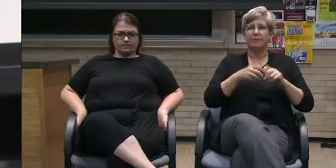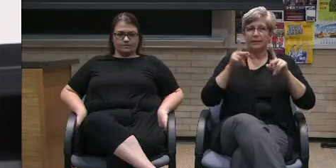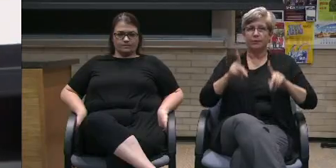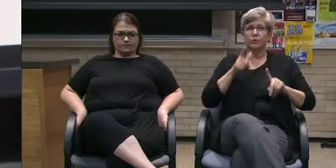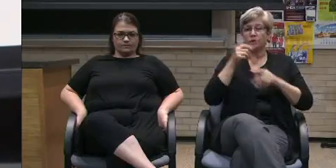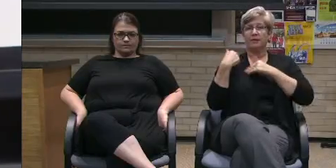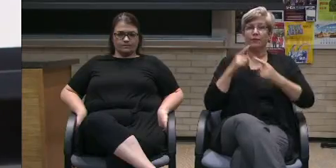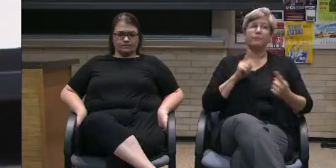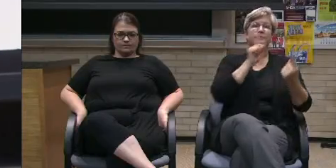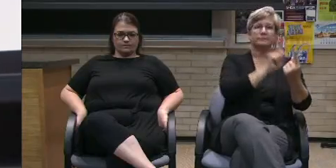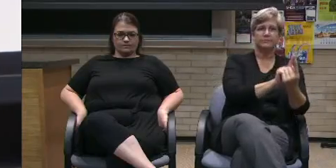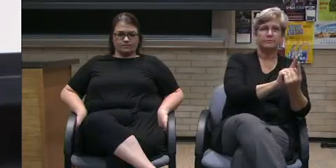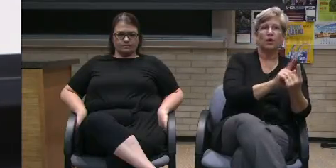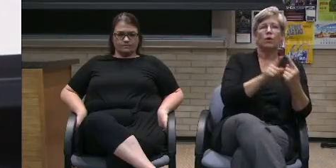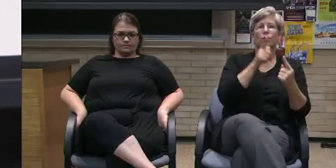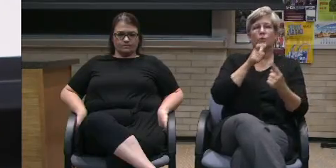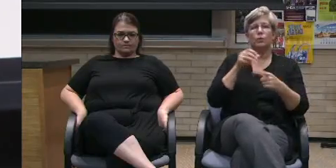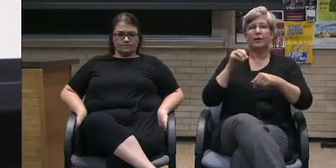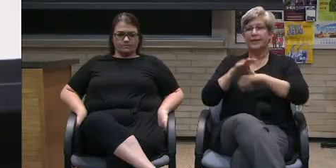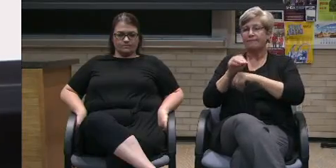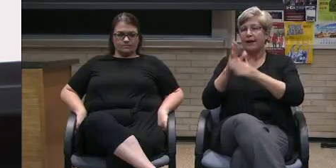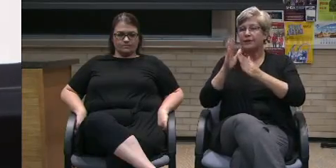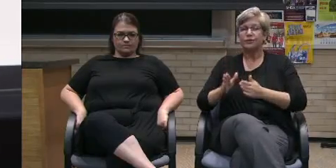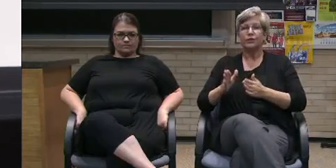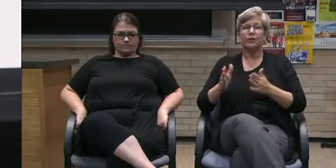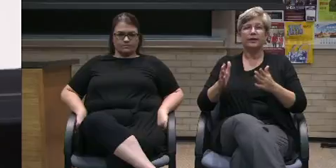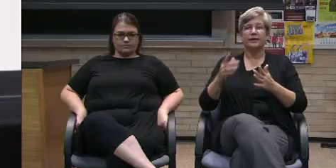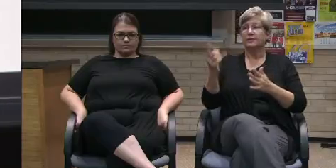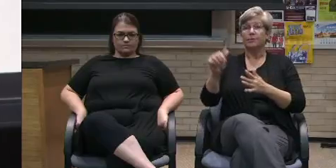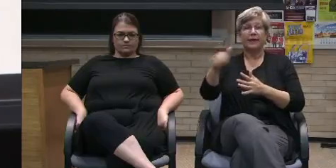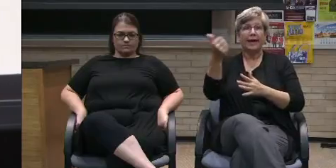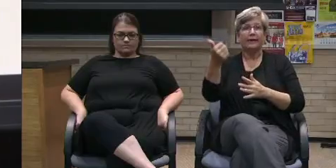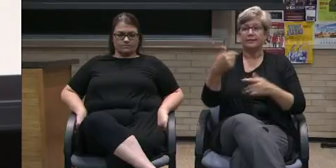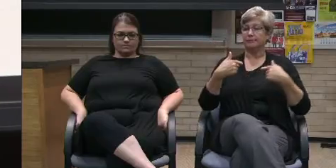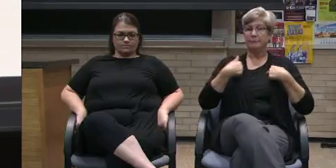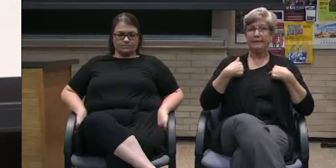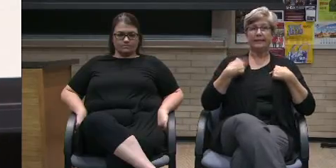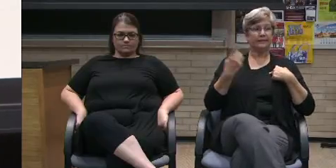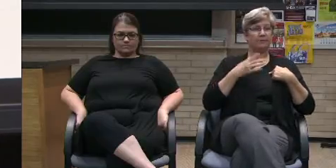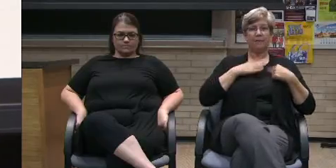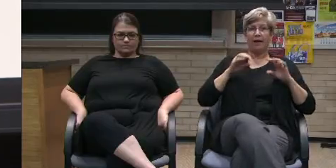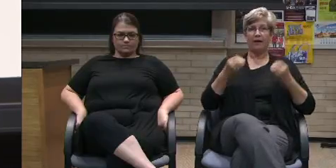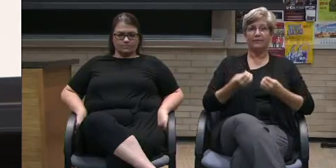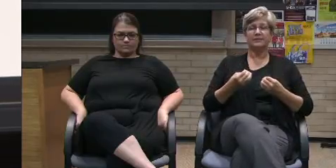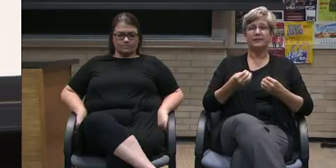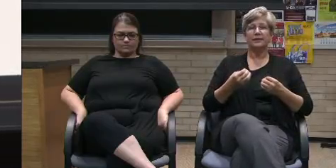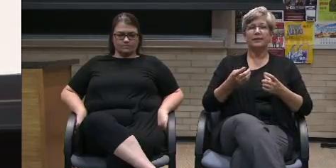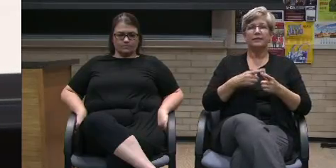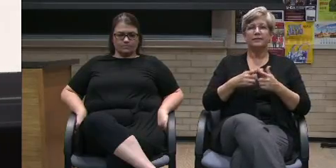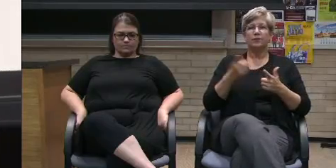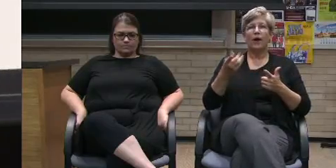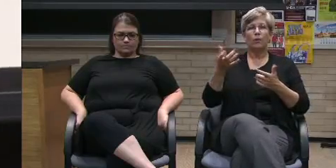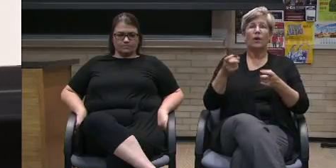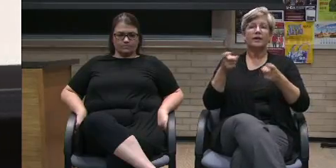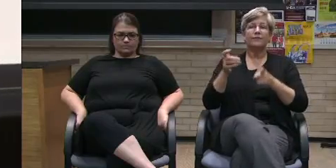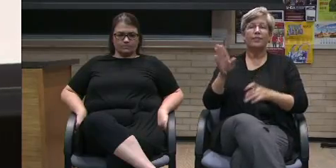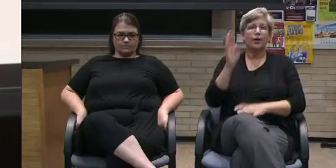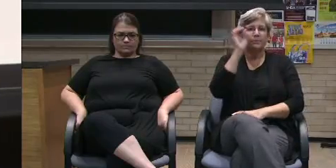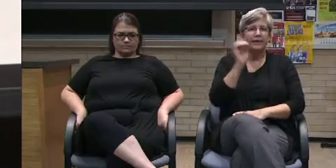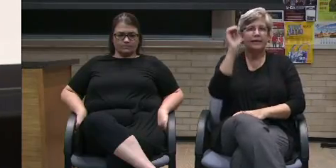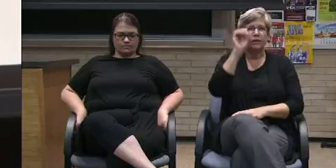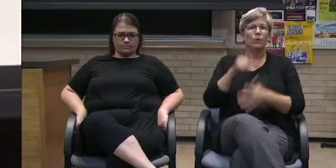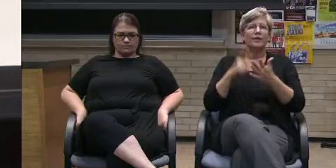advisor? Should someone else at the college do it? Should I use someone in my office to do it? You know, I wanted governance to weigh in. What do you think is going to